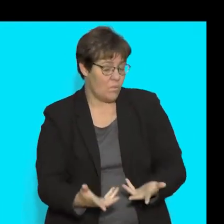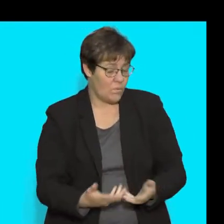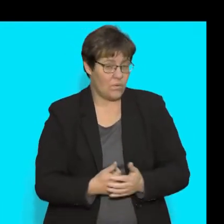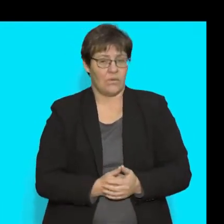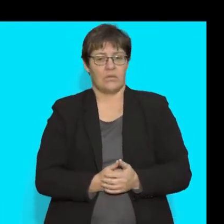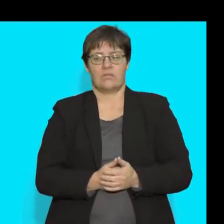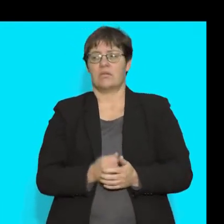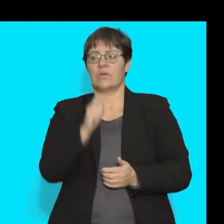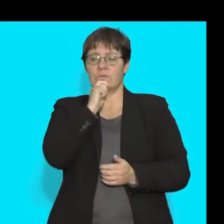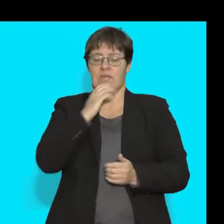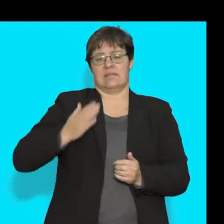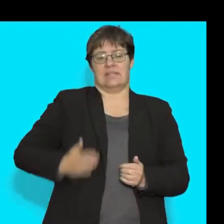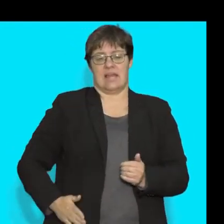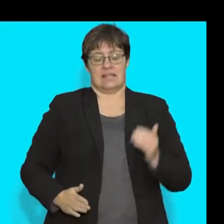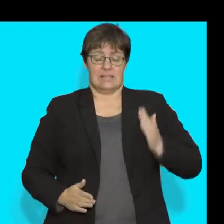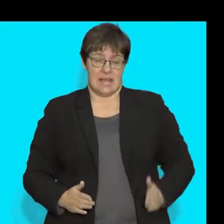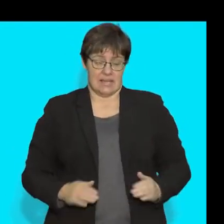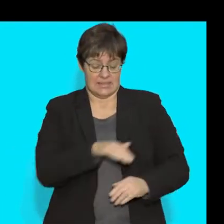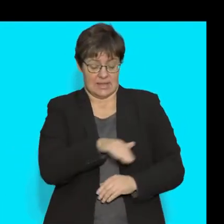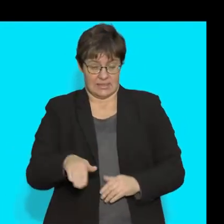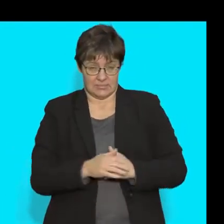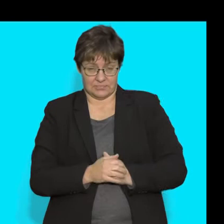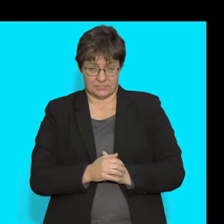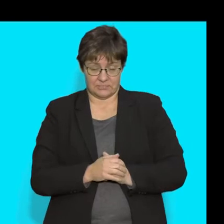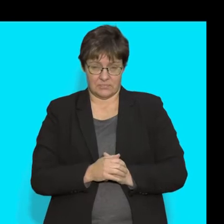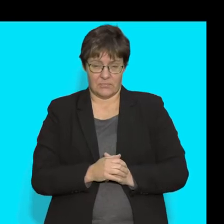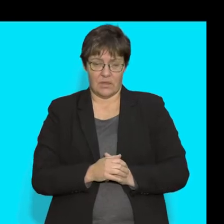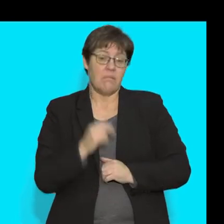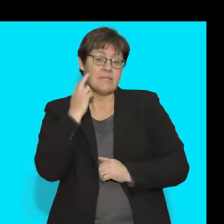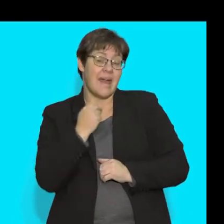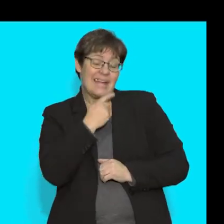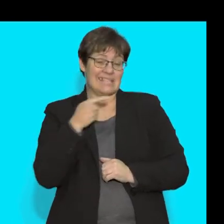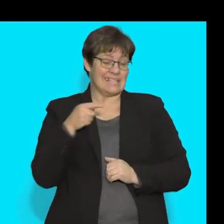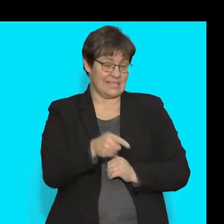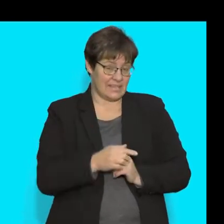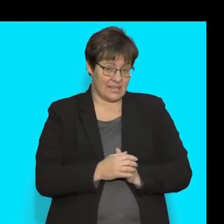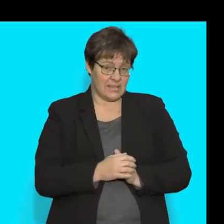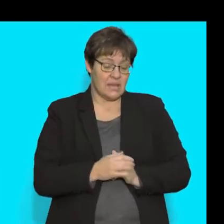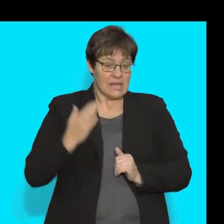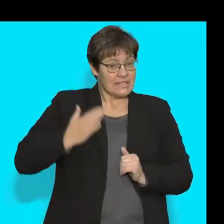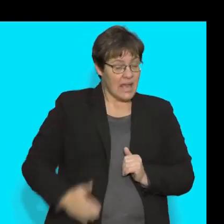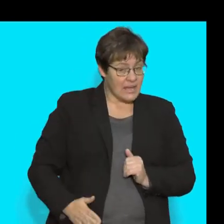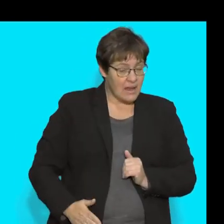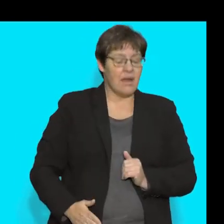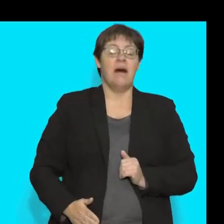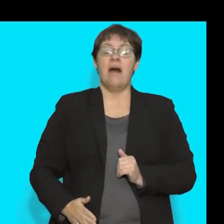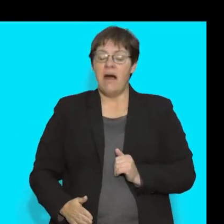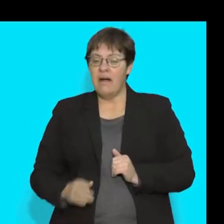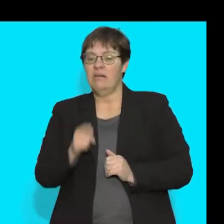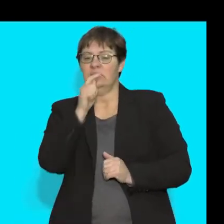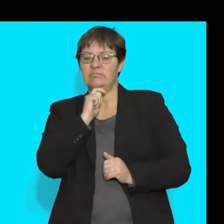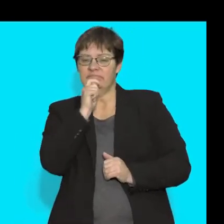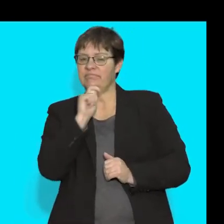the sides, right? But now the nice thing about sides is as soon as we get to sides, we also even use